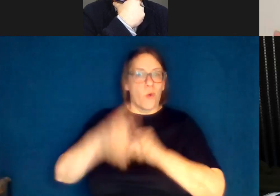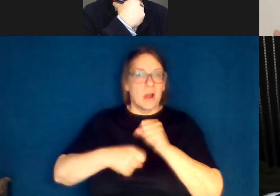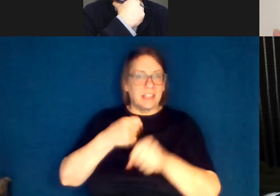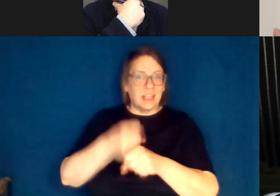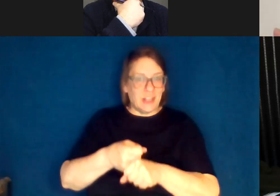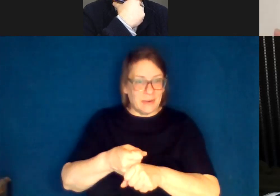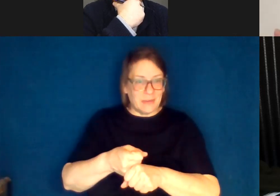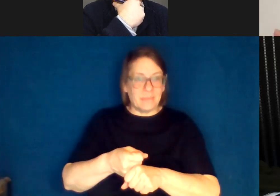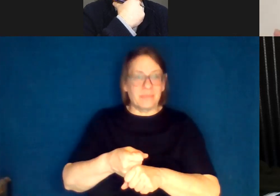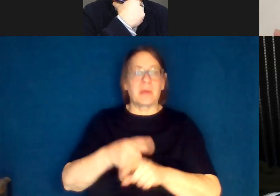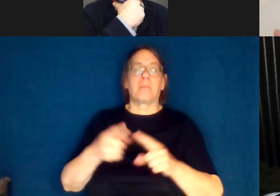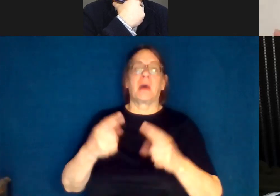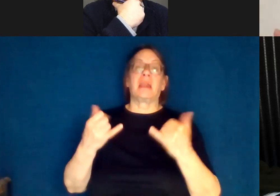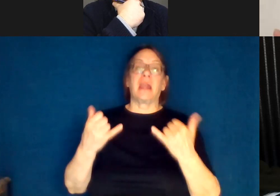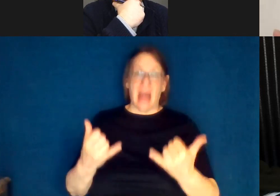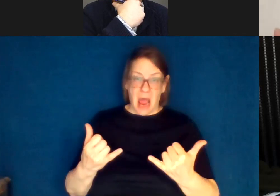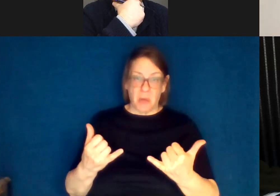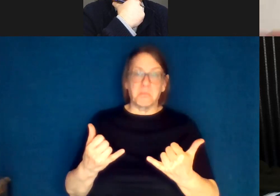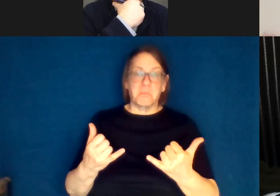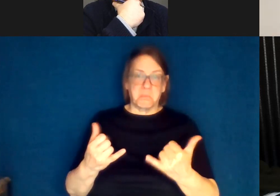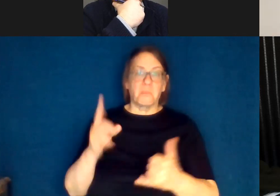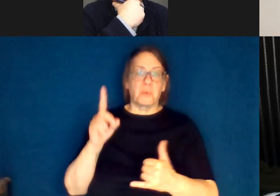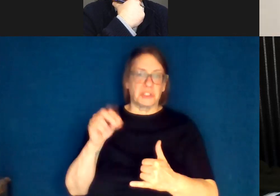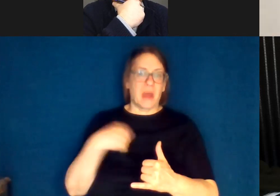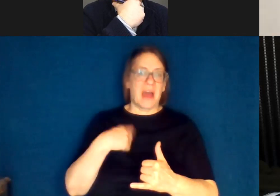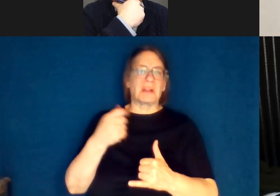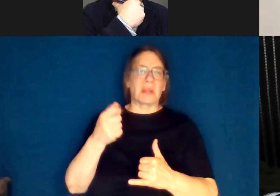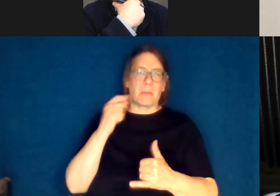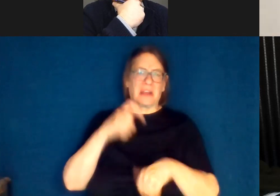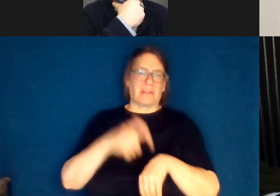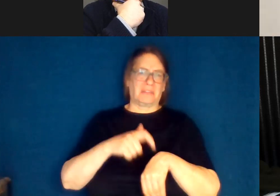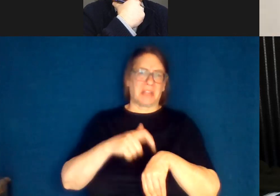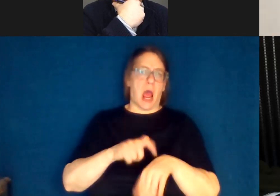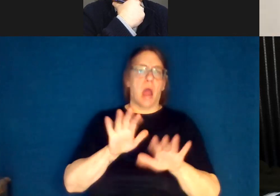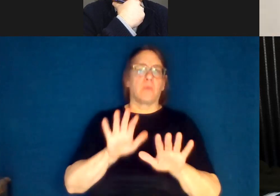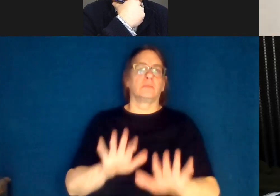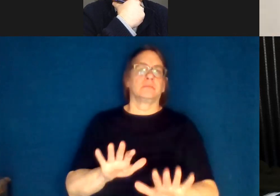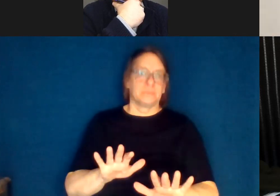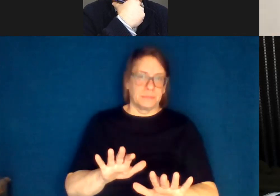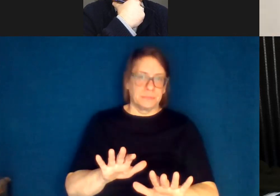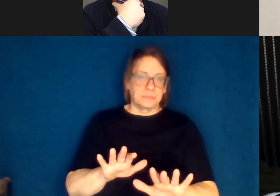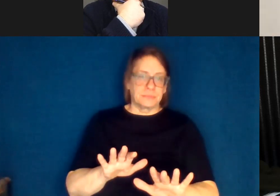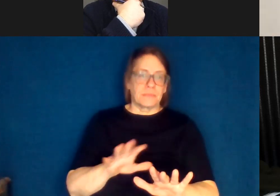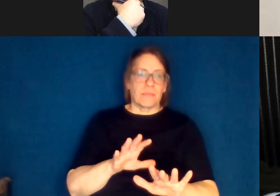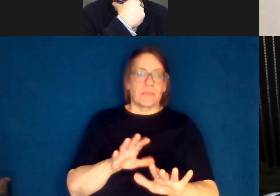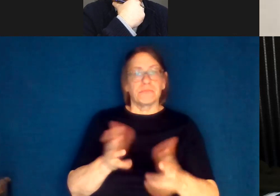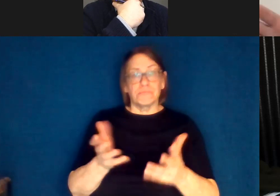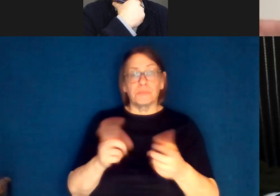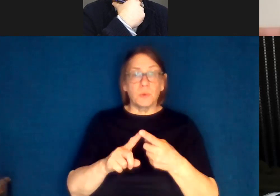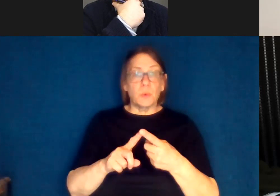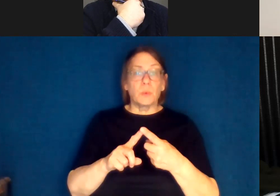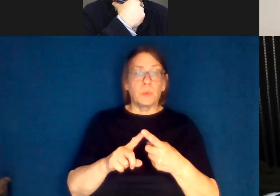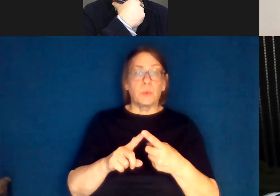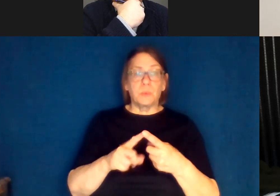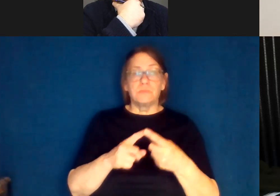But we do have a little bit of cushion and a little bit of time to be able to